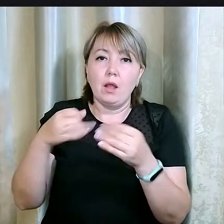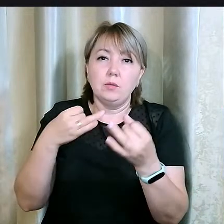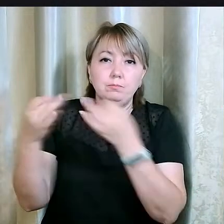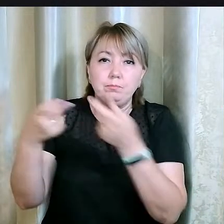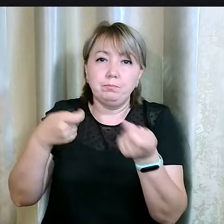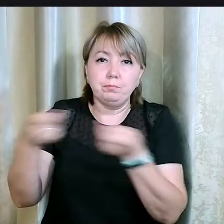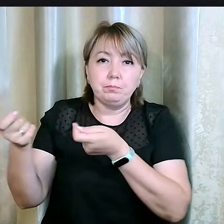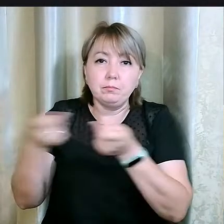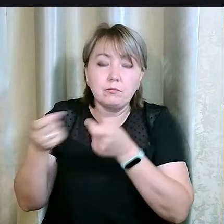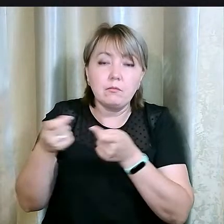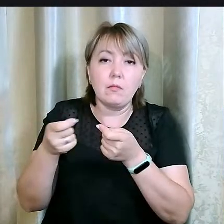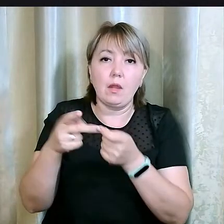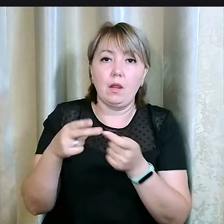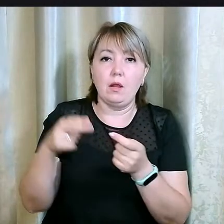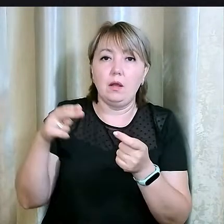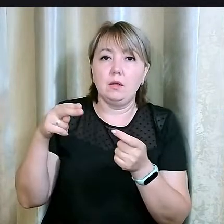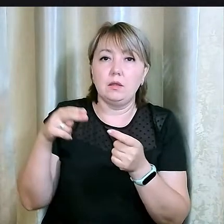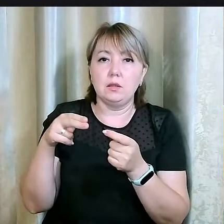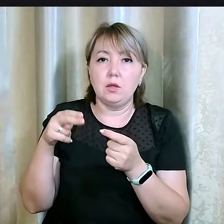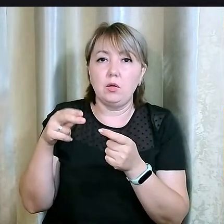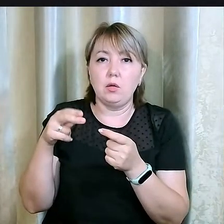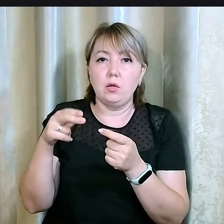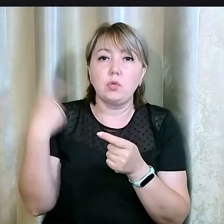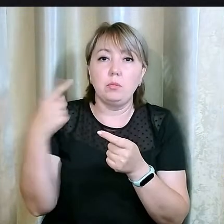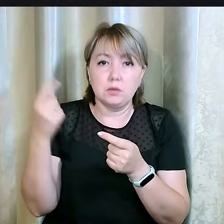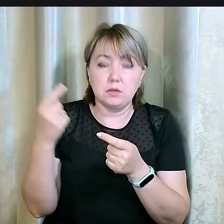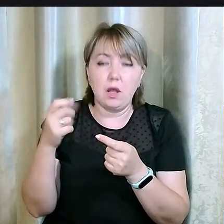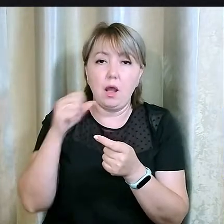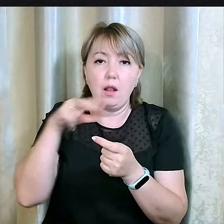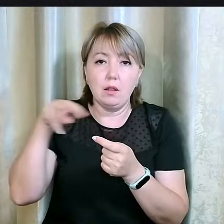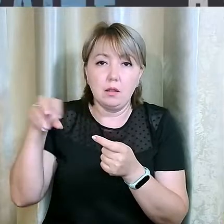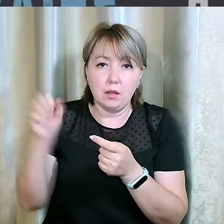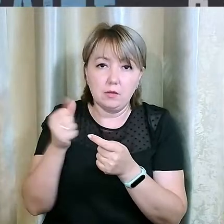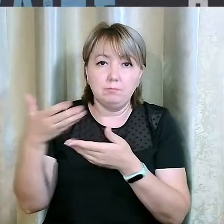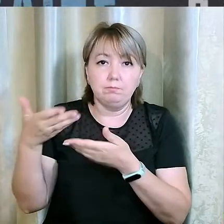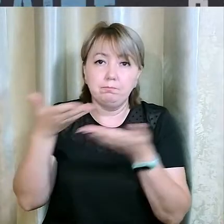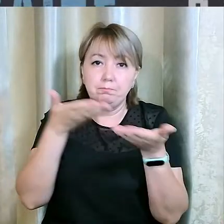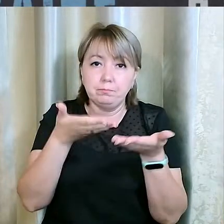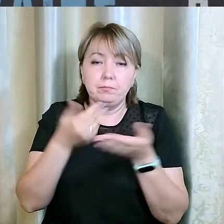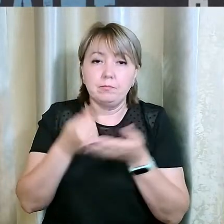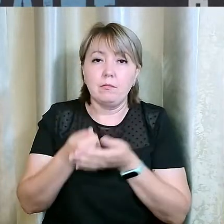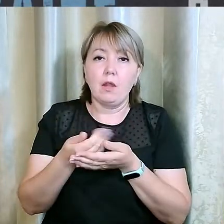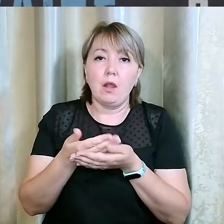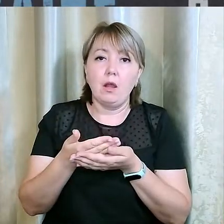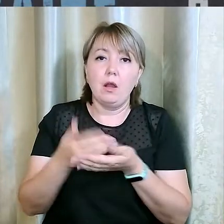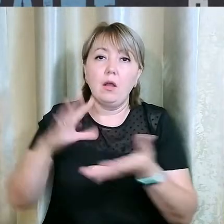of the Odessa Regional Military Administration. Ms. Stoyanova, the floor is yours.